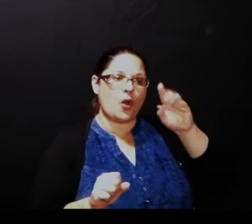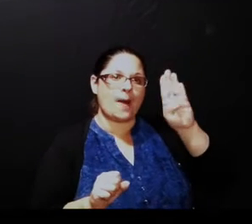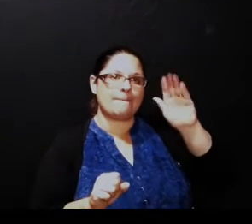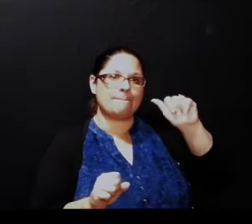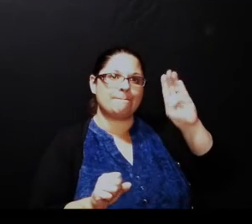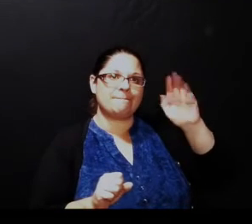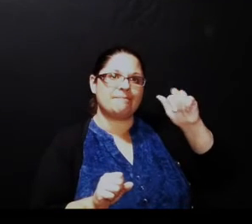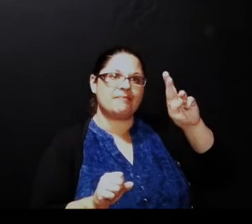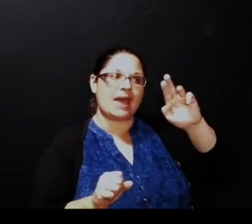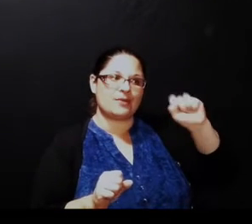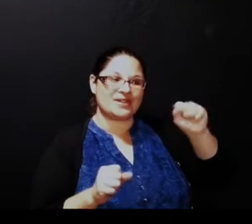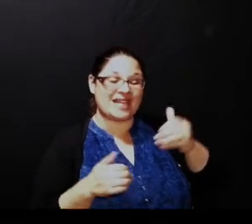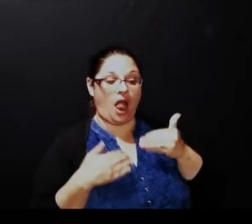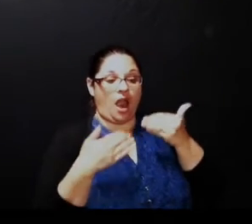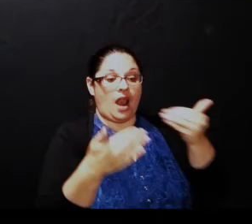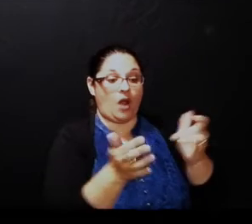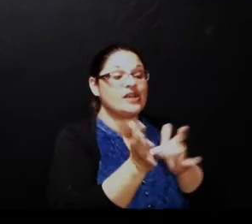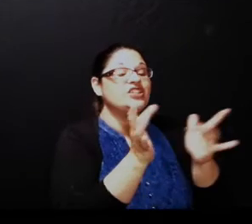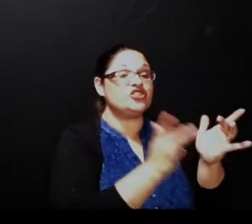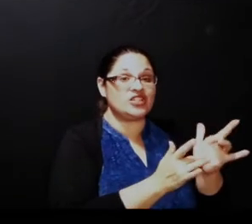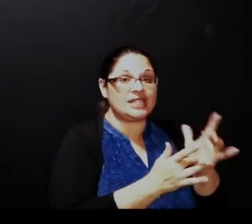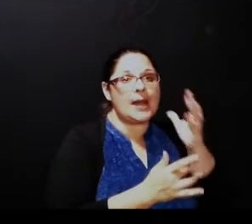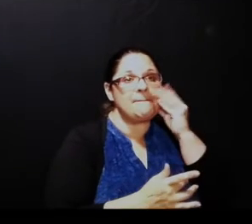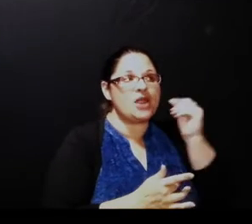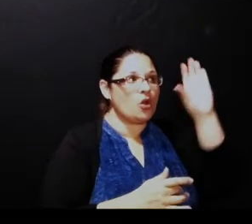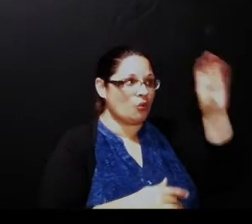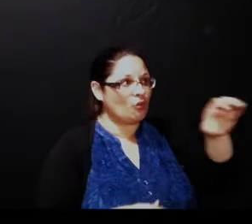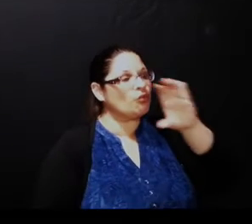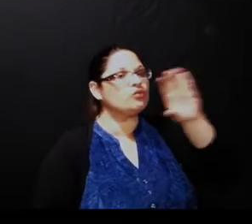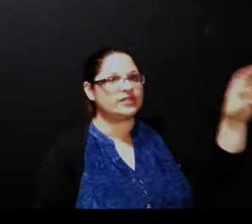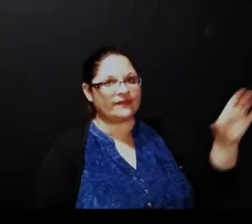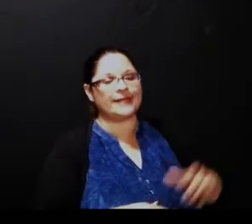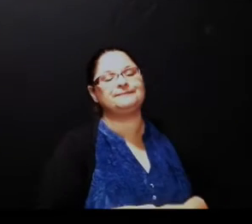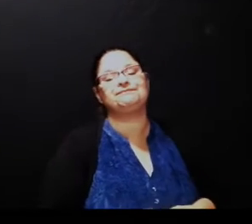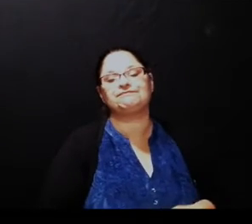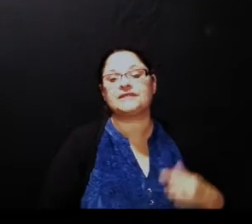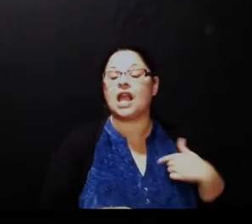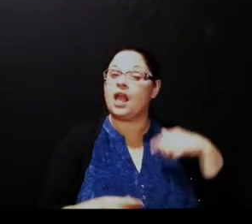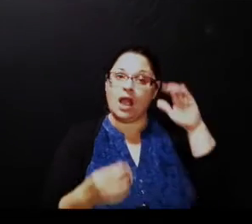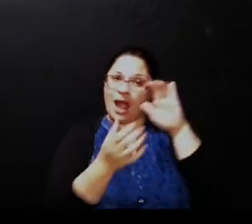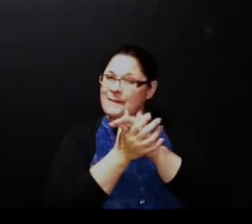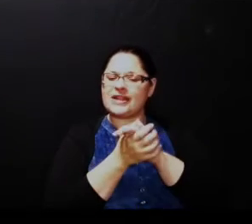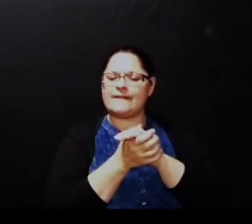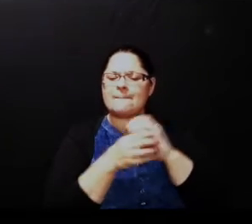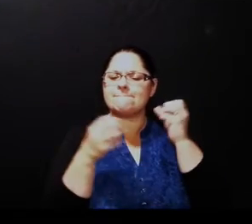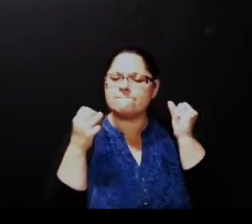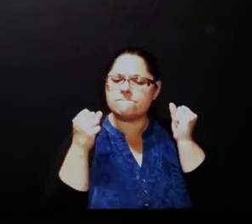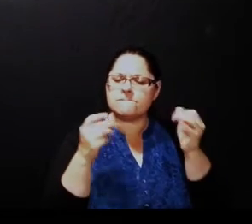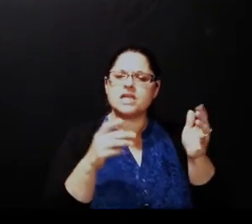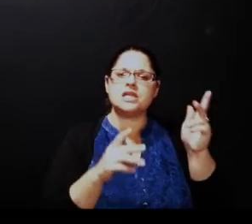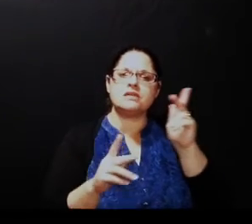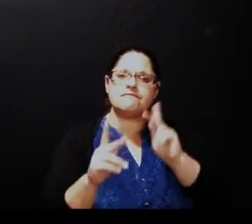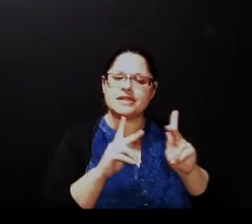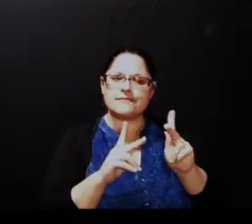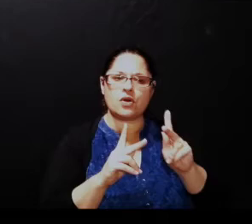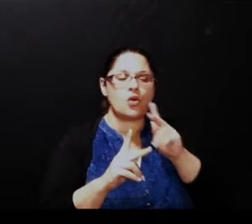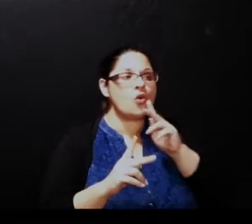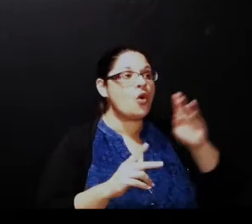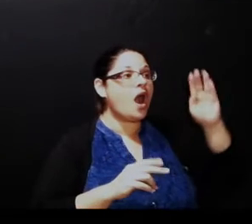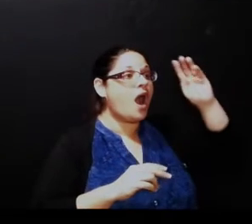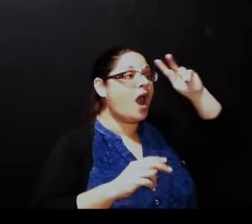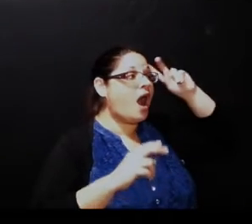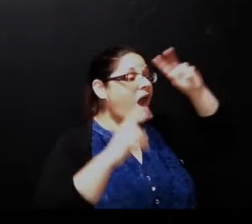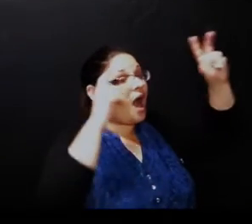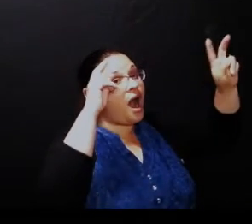him, Let him be crucified." I believe that many in the crowd who welcomed him with a hosanna on